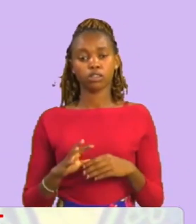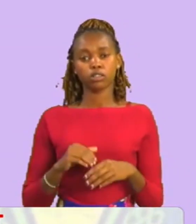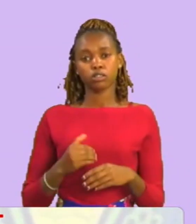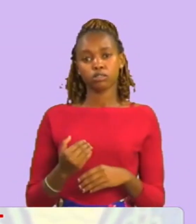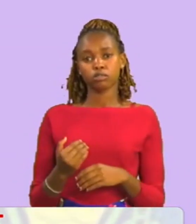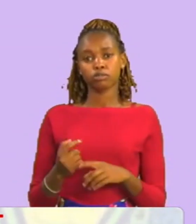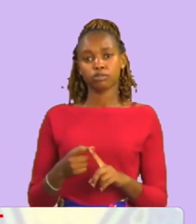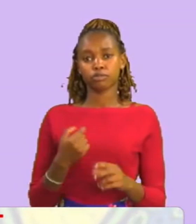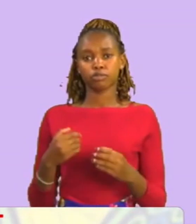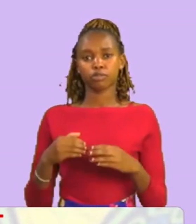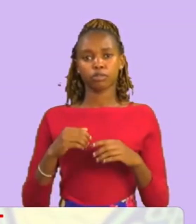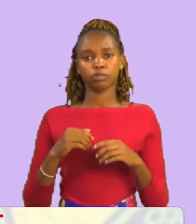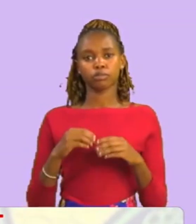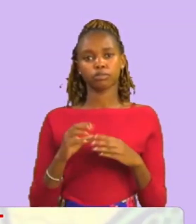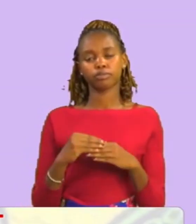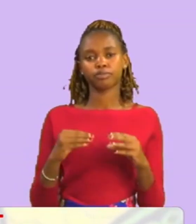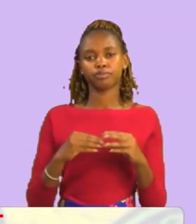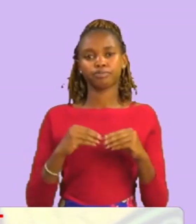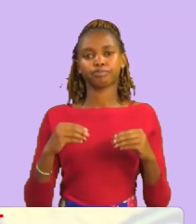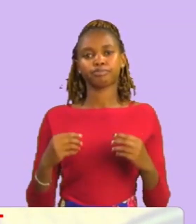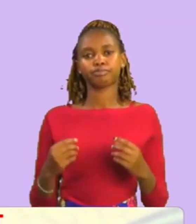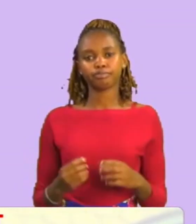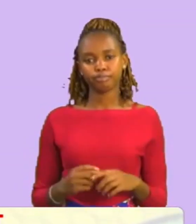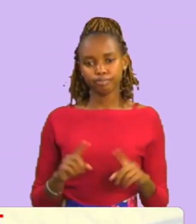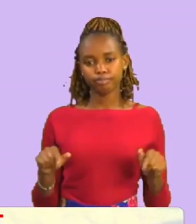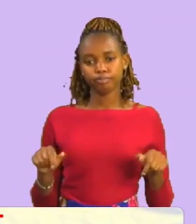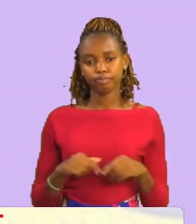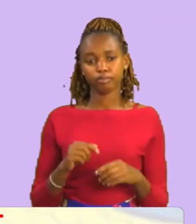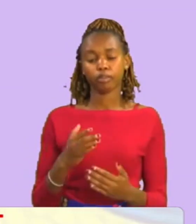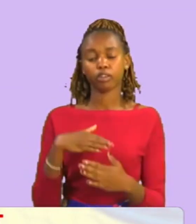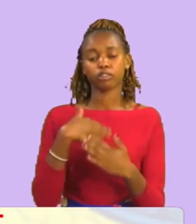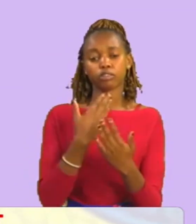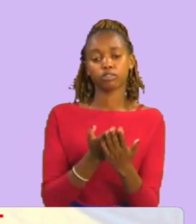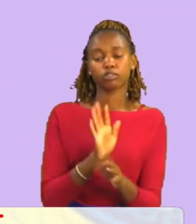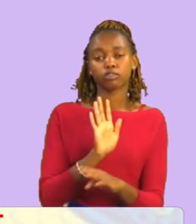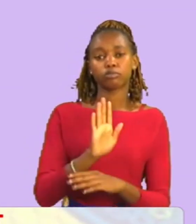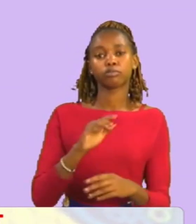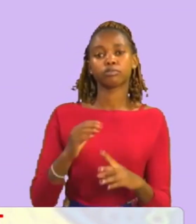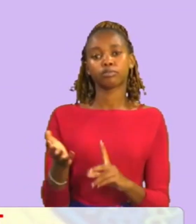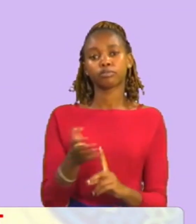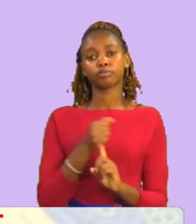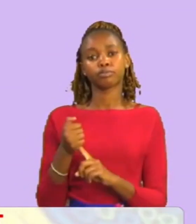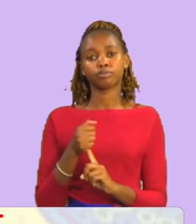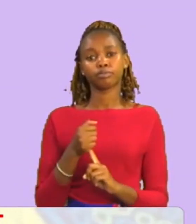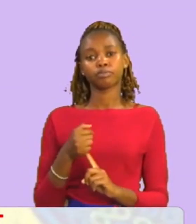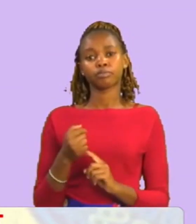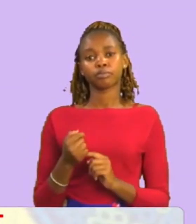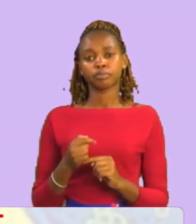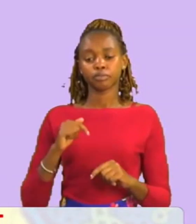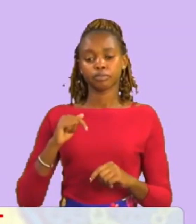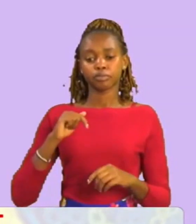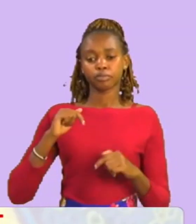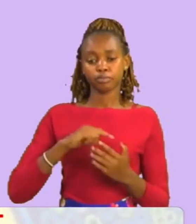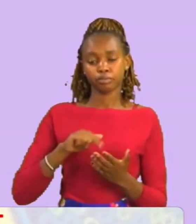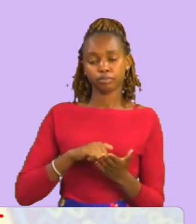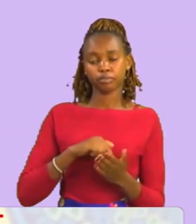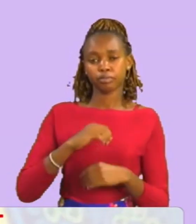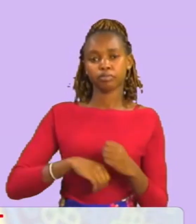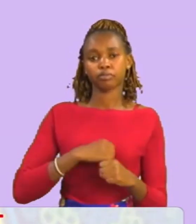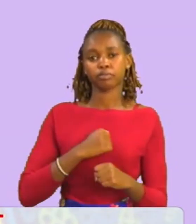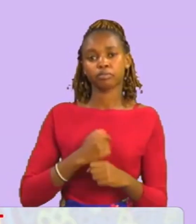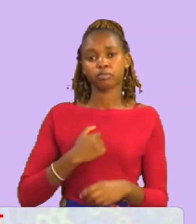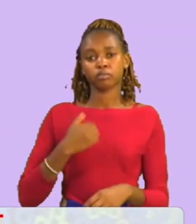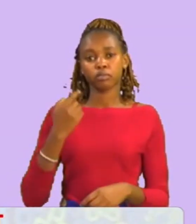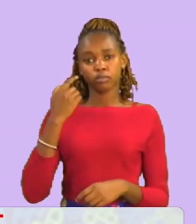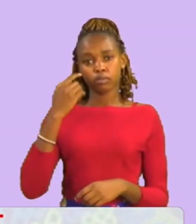ends up, you know, getting you out there to reach your goals. True to that. Let me just bring this out. This year I've learned something. Right. Sometimes